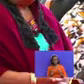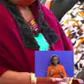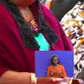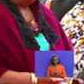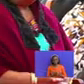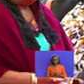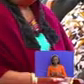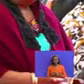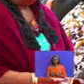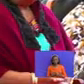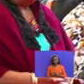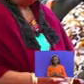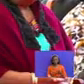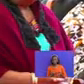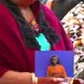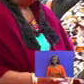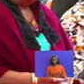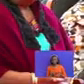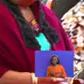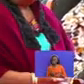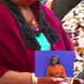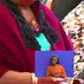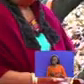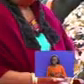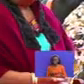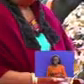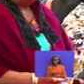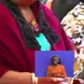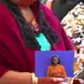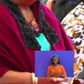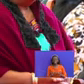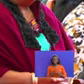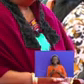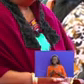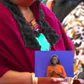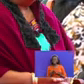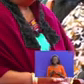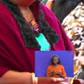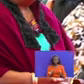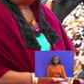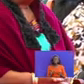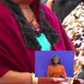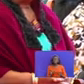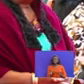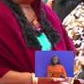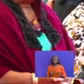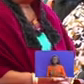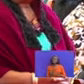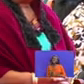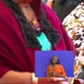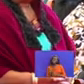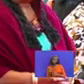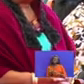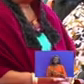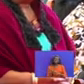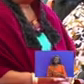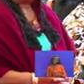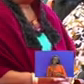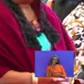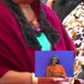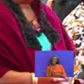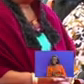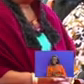when you compare Luke 1 181 and Luke 252 you discover Jesus grew in sture in favor in